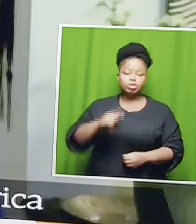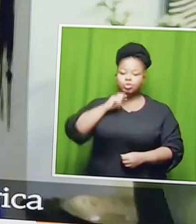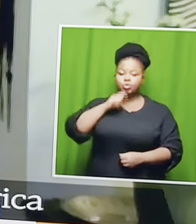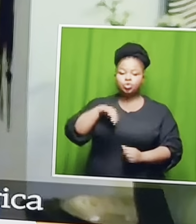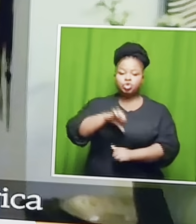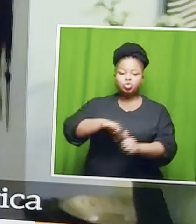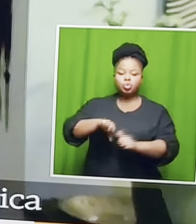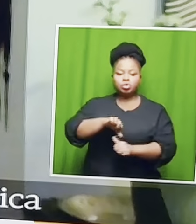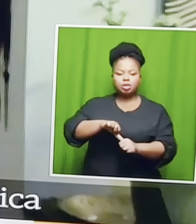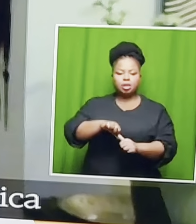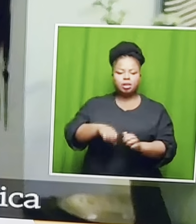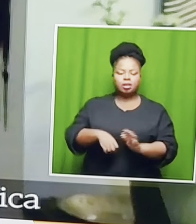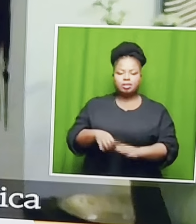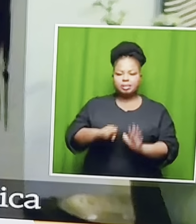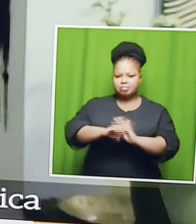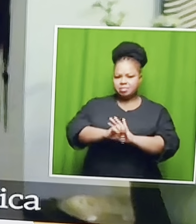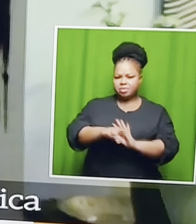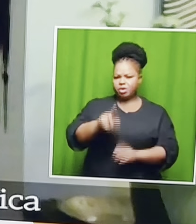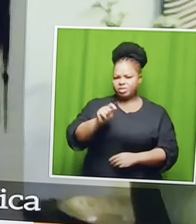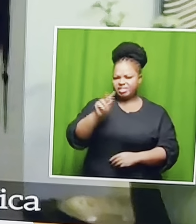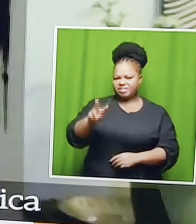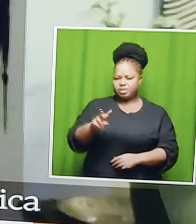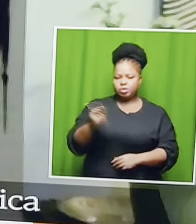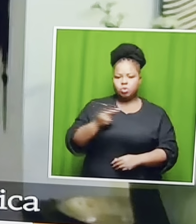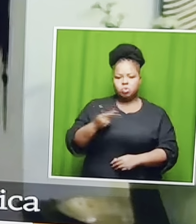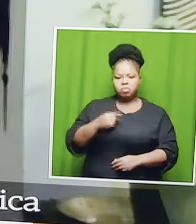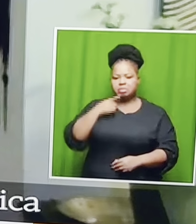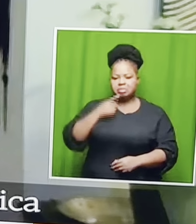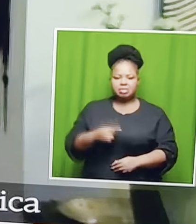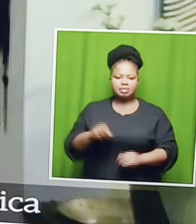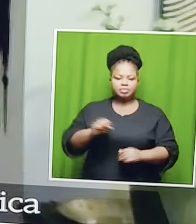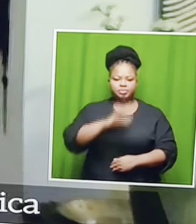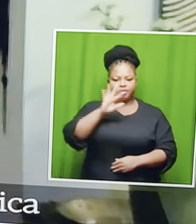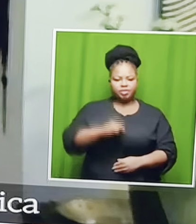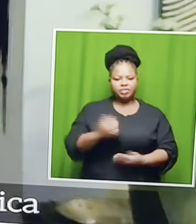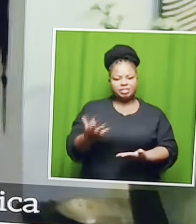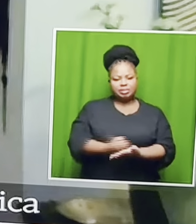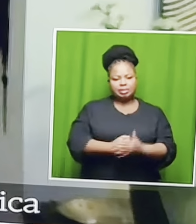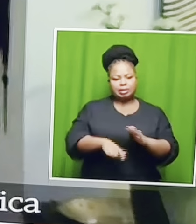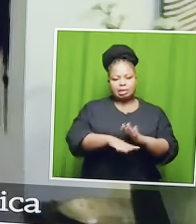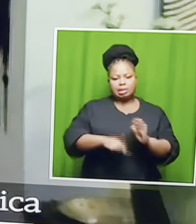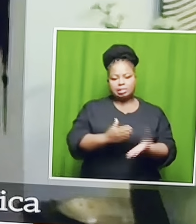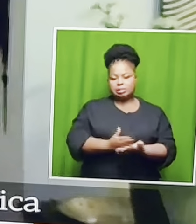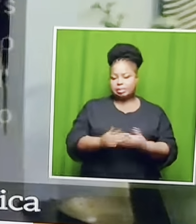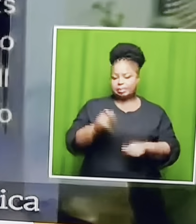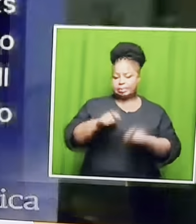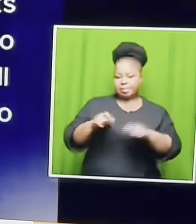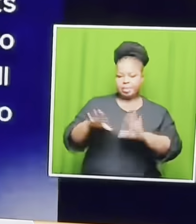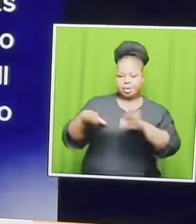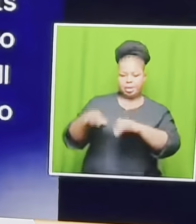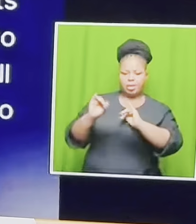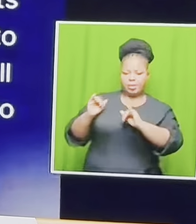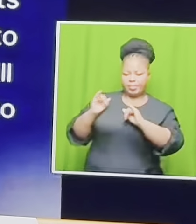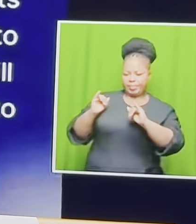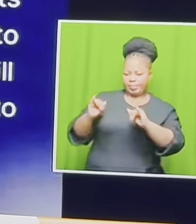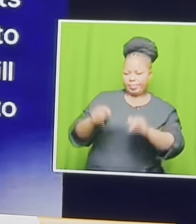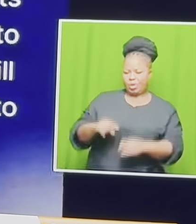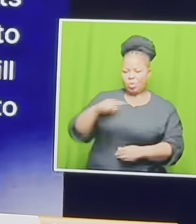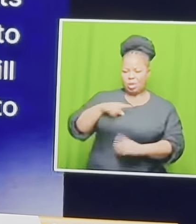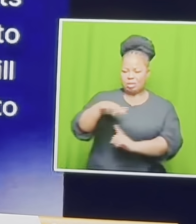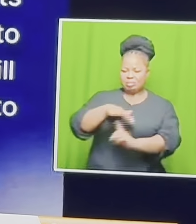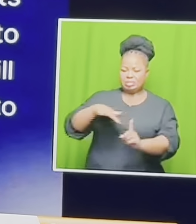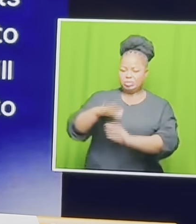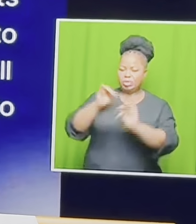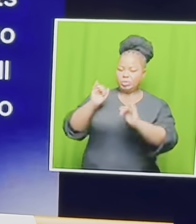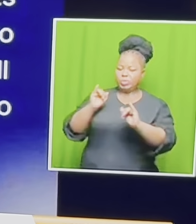remarks that he's made on television. South Africa is confiscating land, he says, and treating certain classes of people very badly. It's a bad situation that